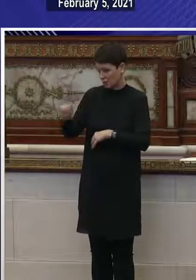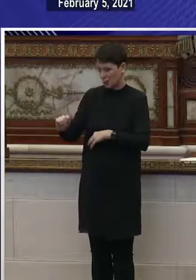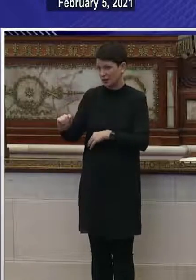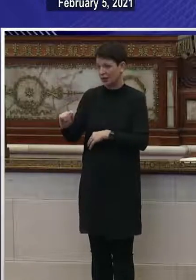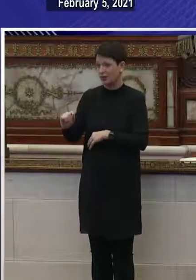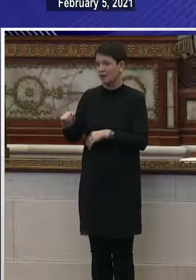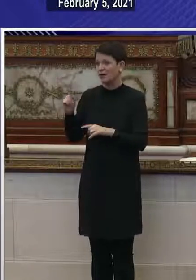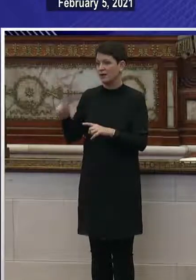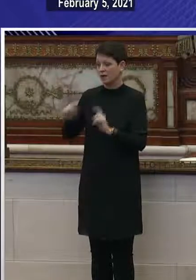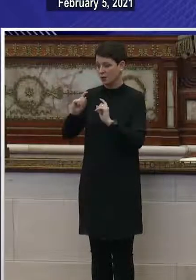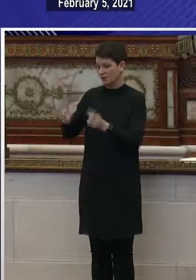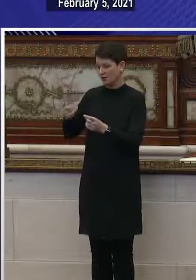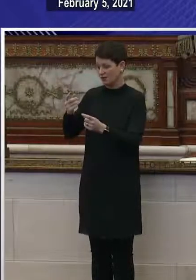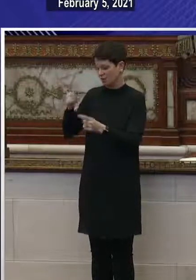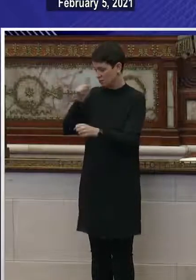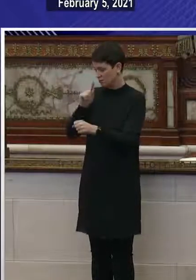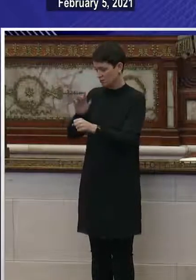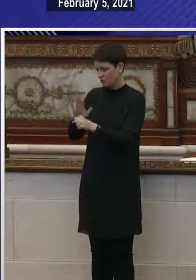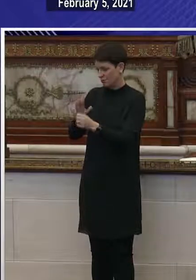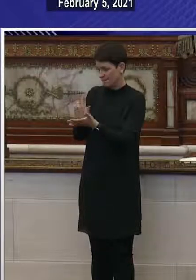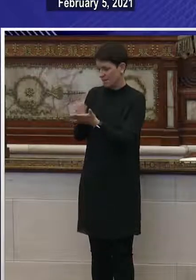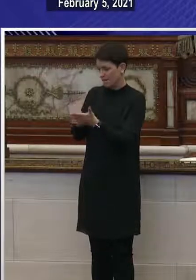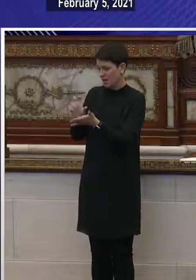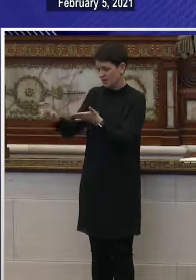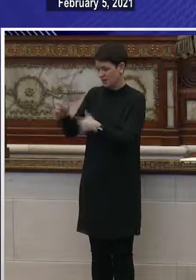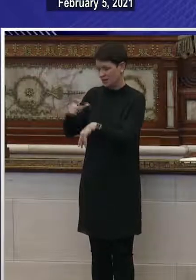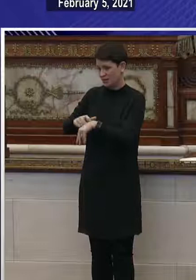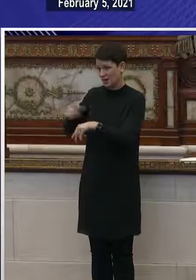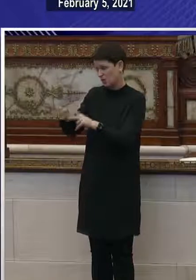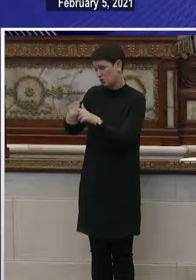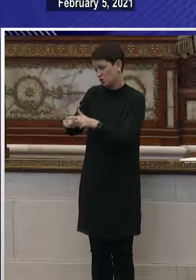were awarded funding sometime around the time that they started.